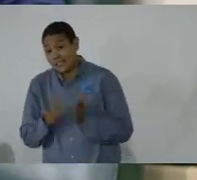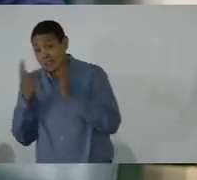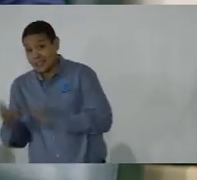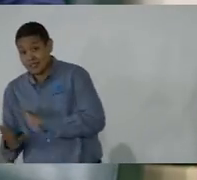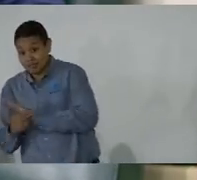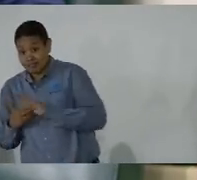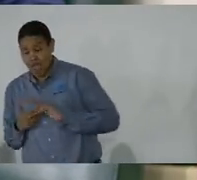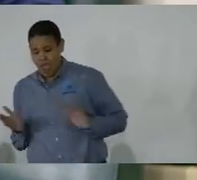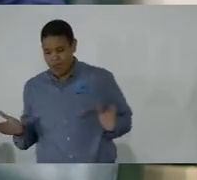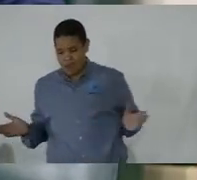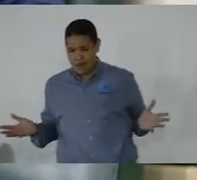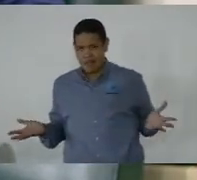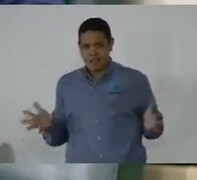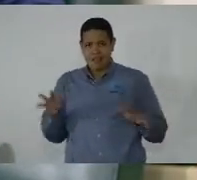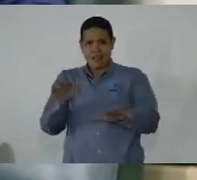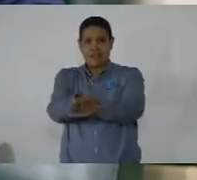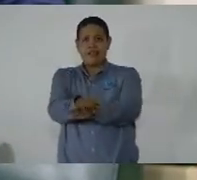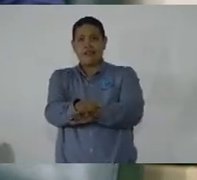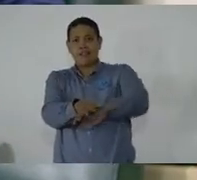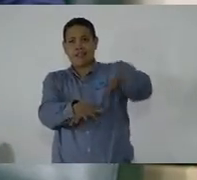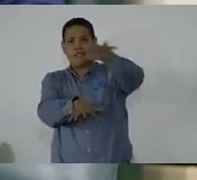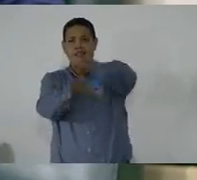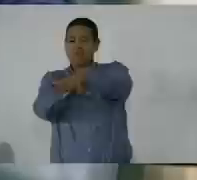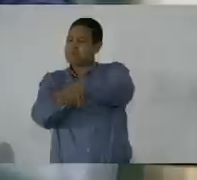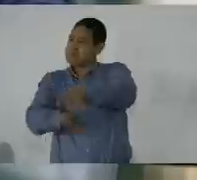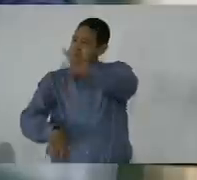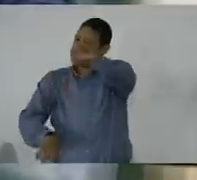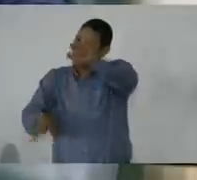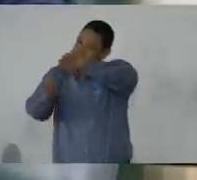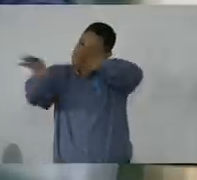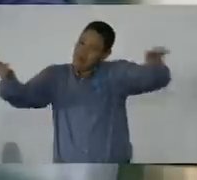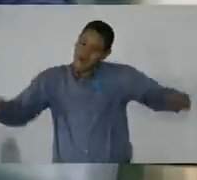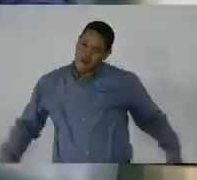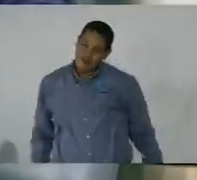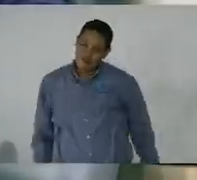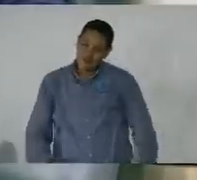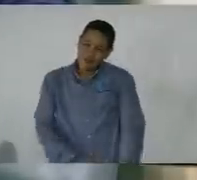brand, limitless potential.